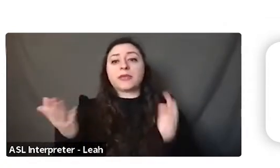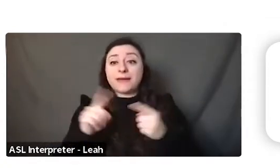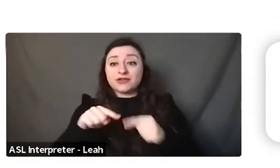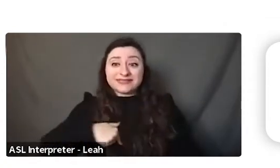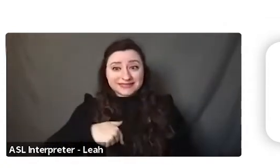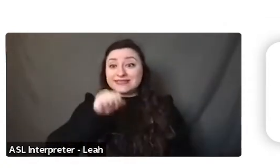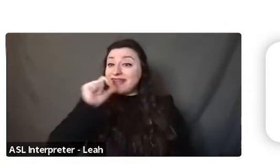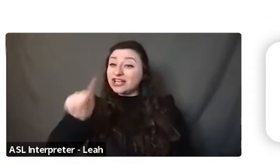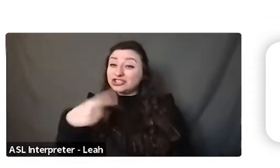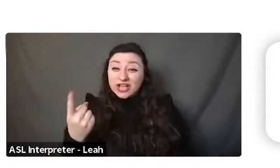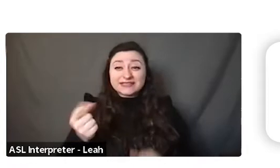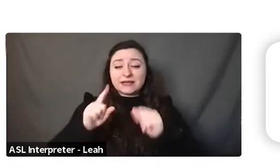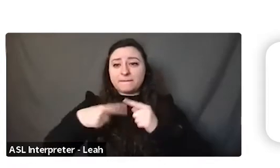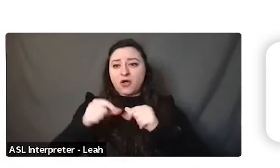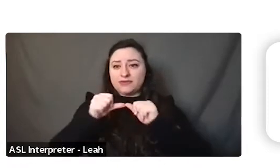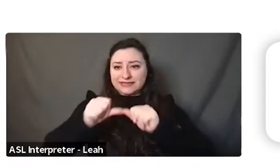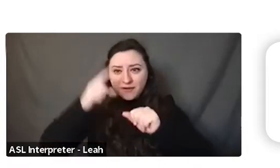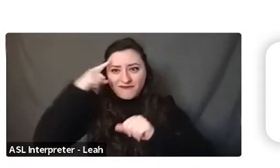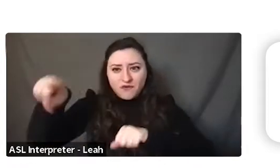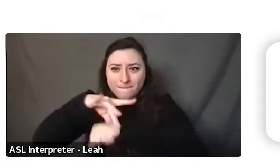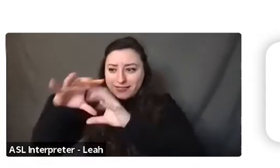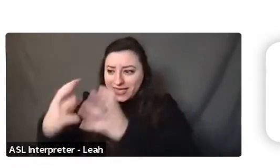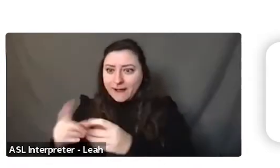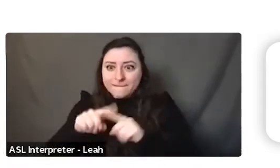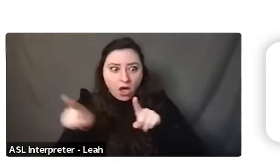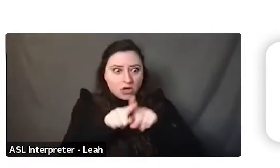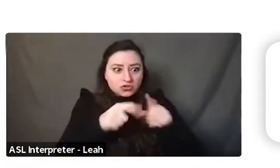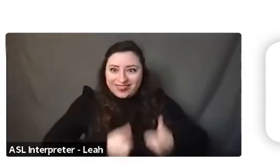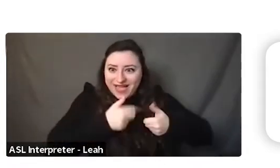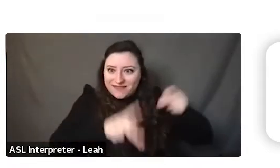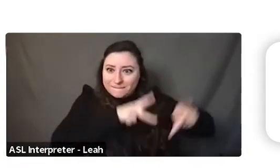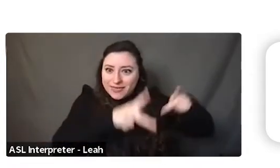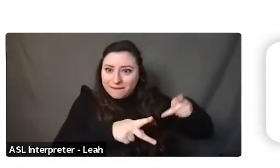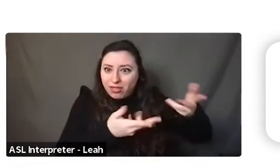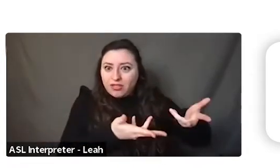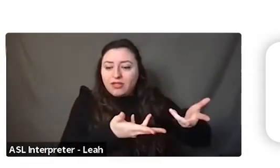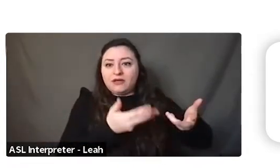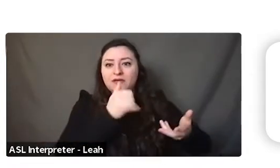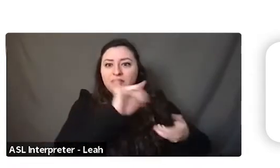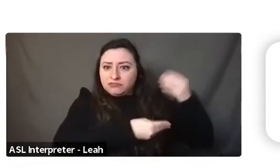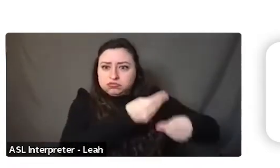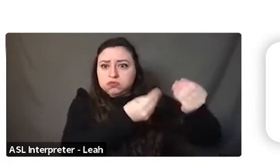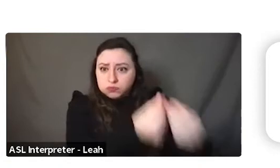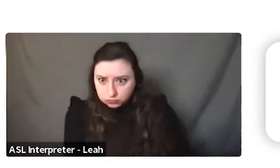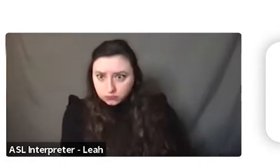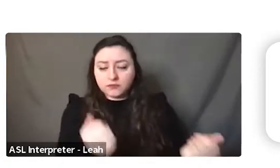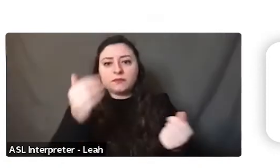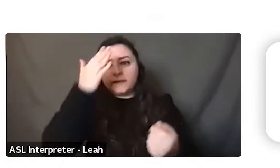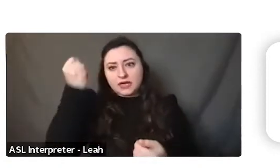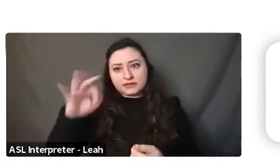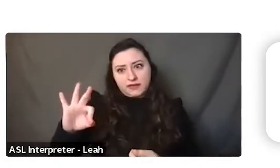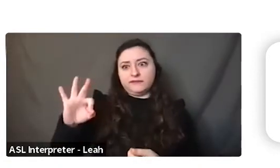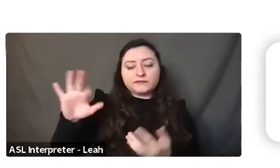it's about sustainable lifeways that are also being disappeared by this leather industry, this billion-dollar leather industry. So the framework